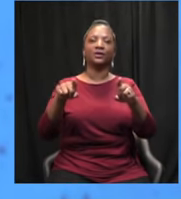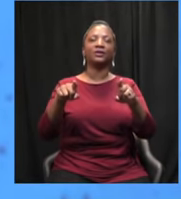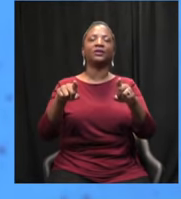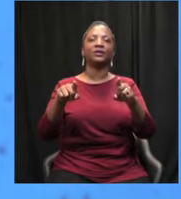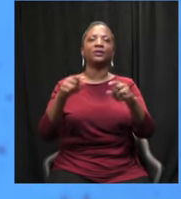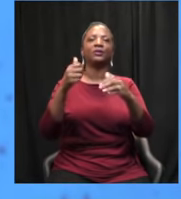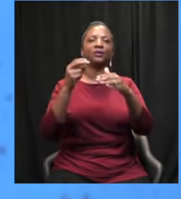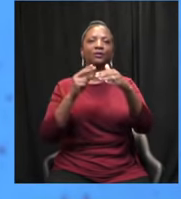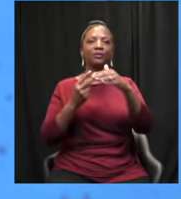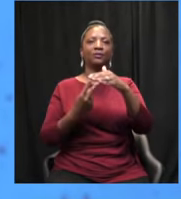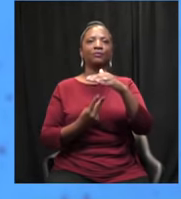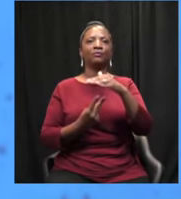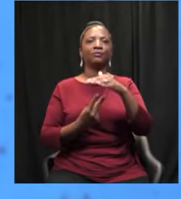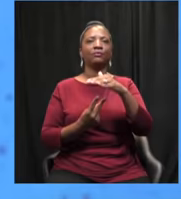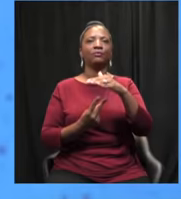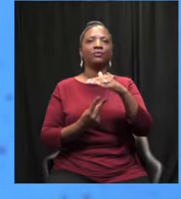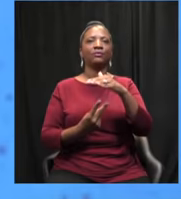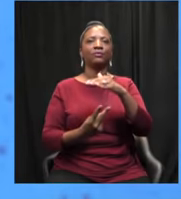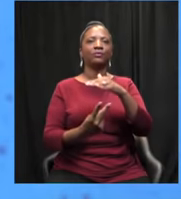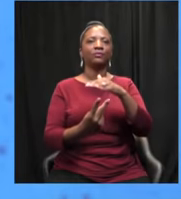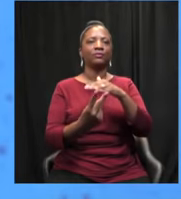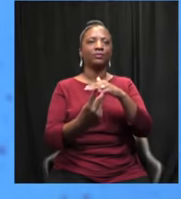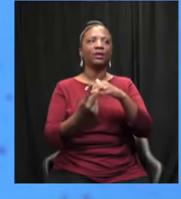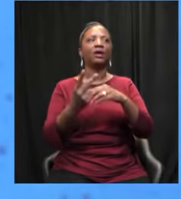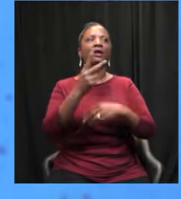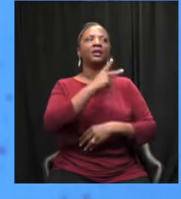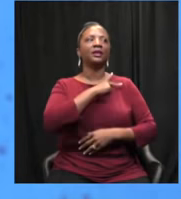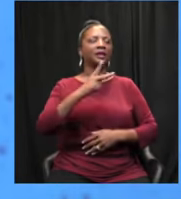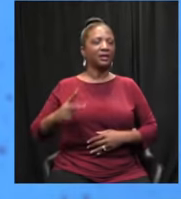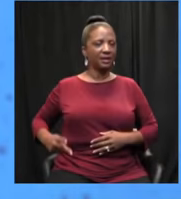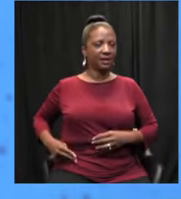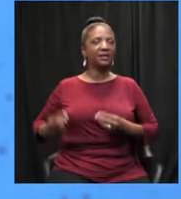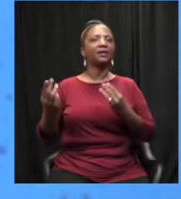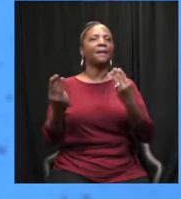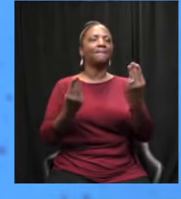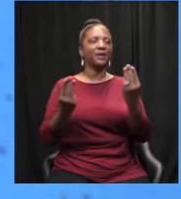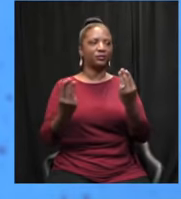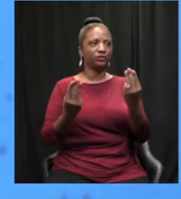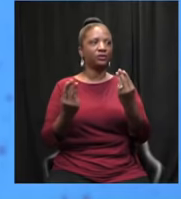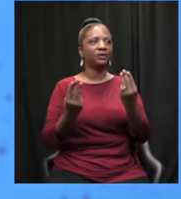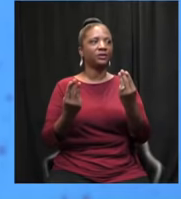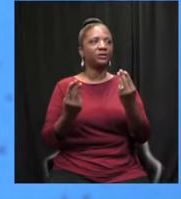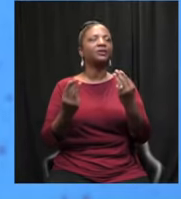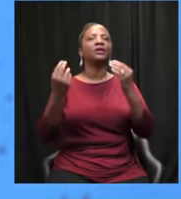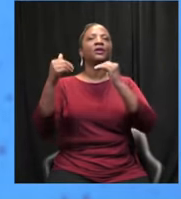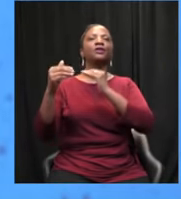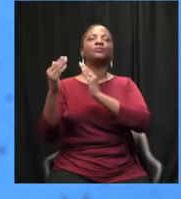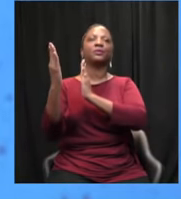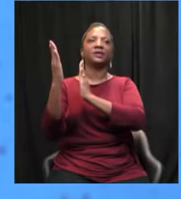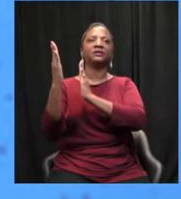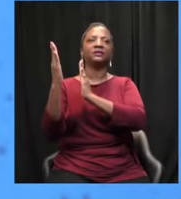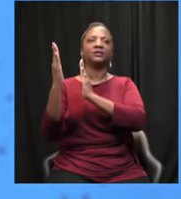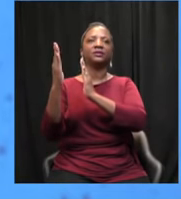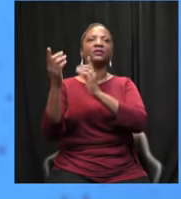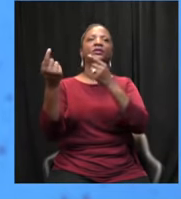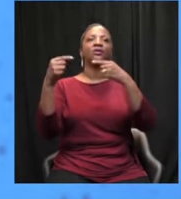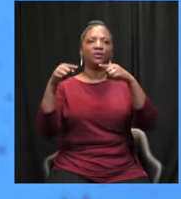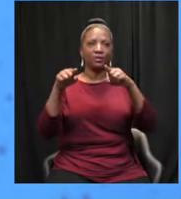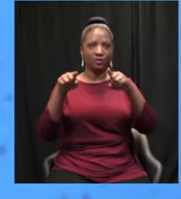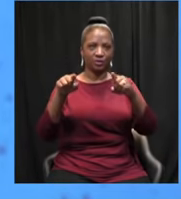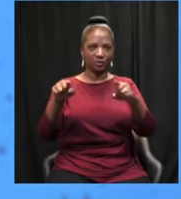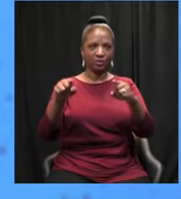kings. He was present during his ministry. And he will be present when the end of time comes. He